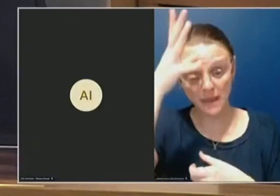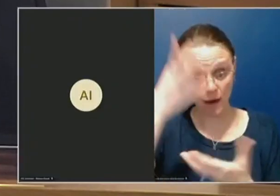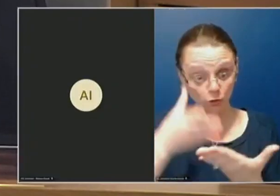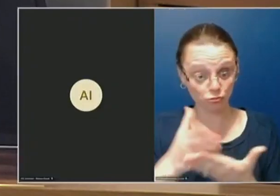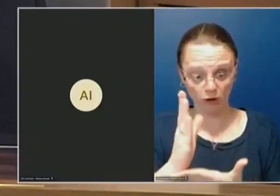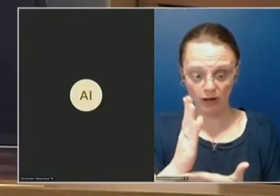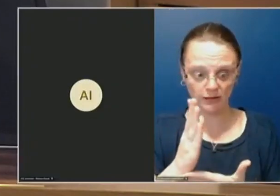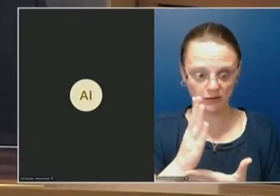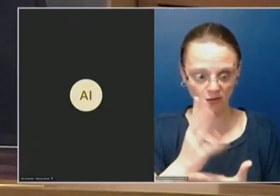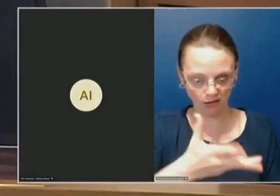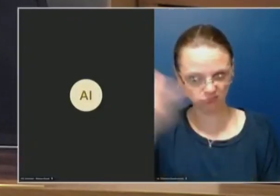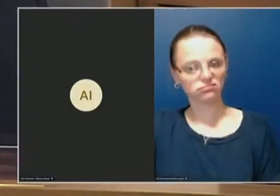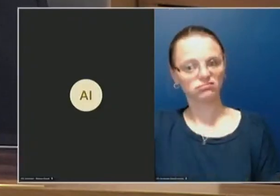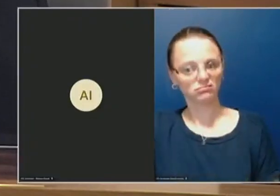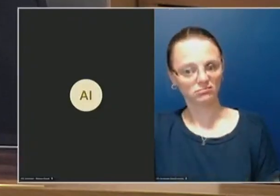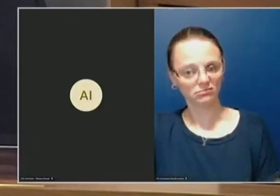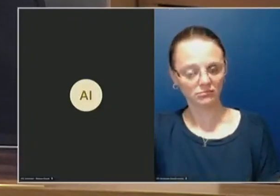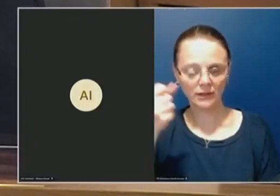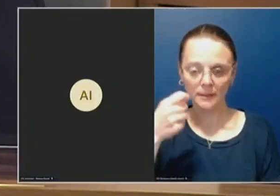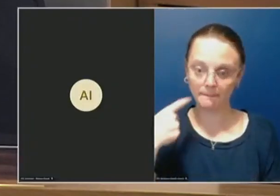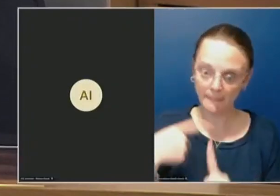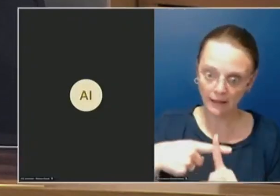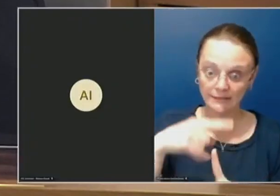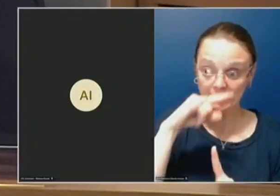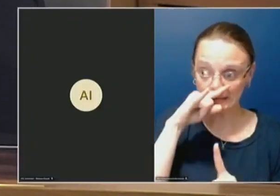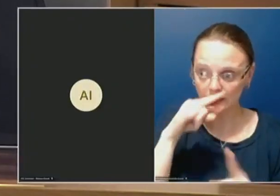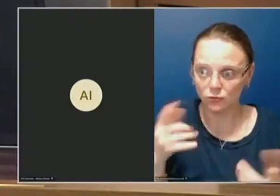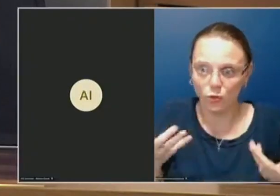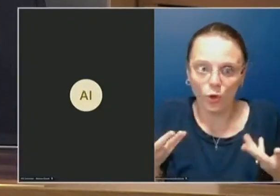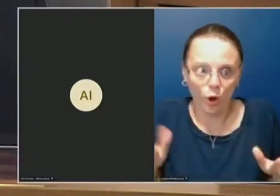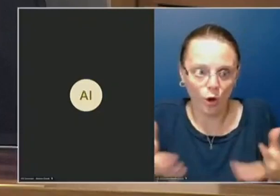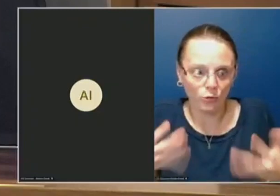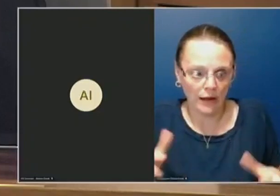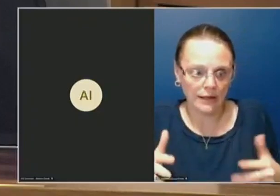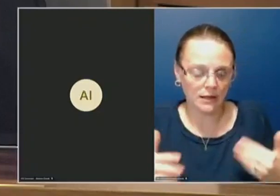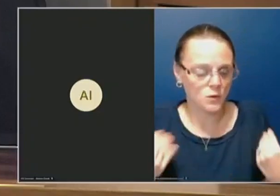putting our kids who are already in a vulnerable spot,